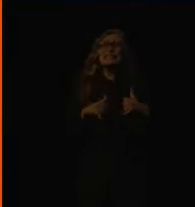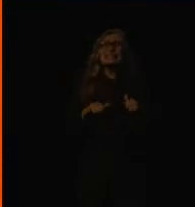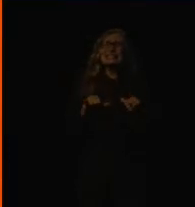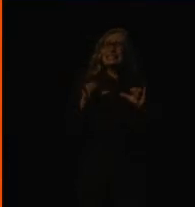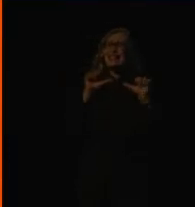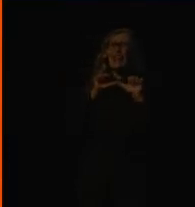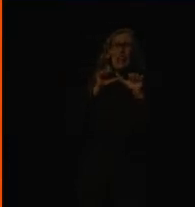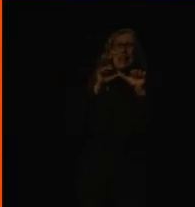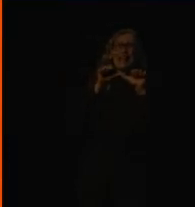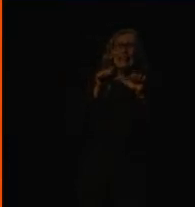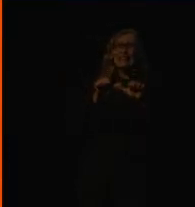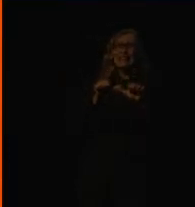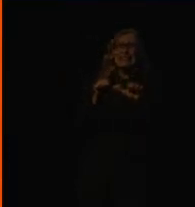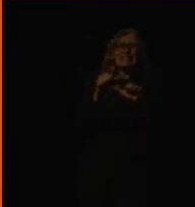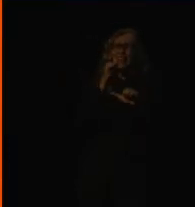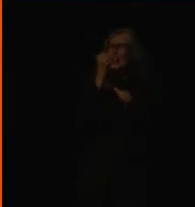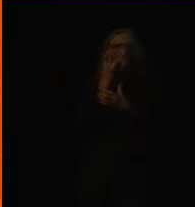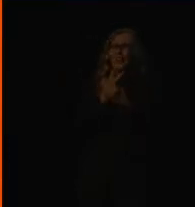Aww.